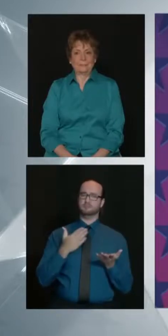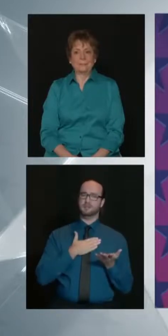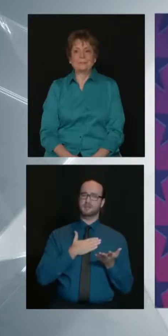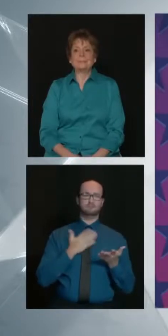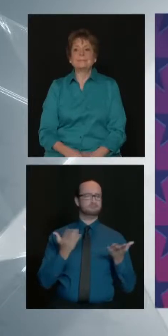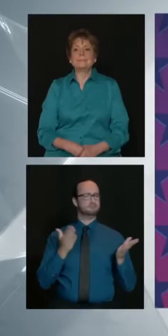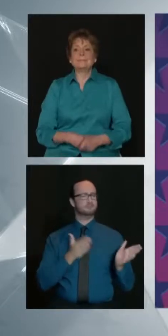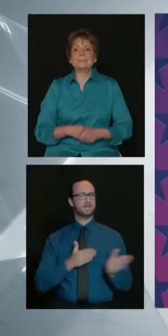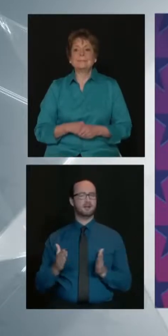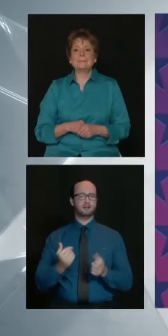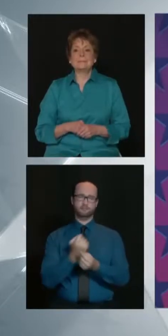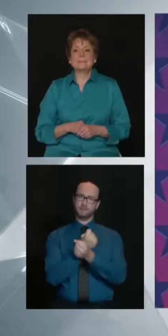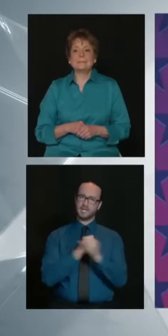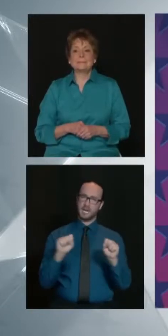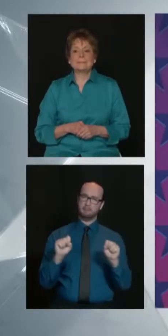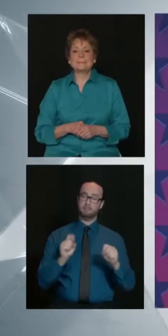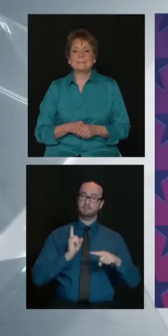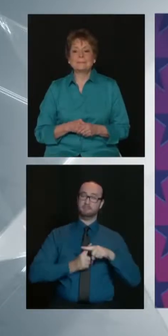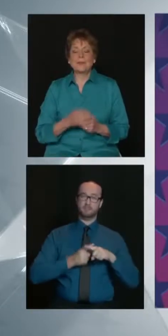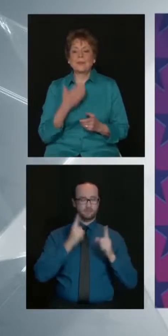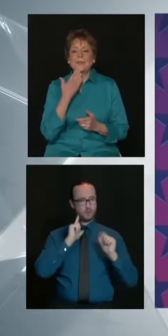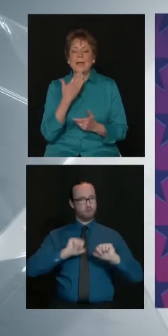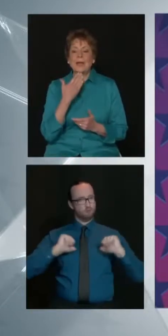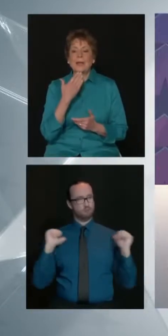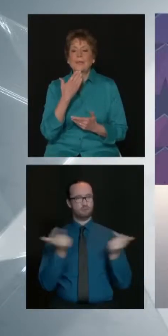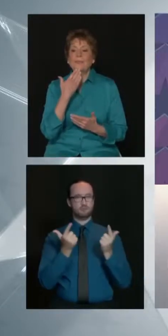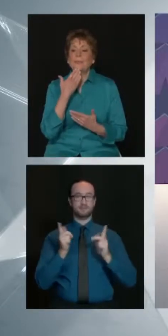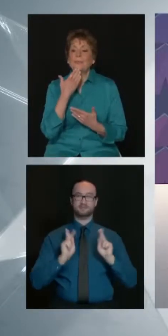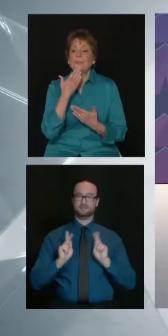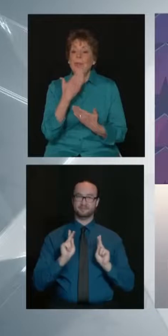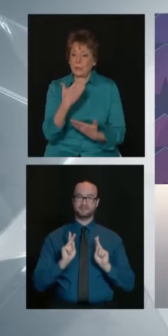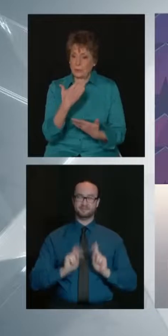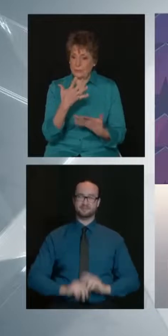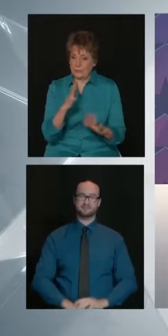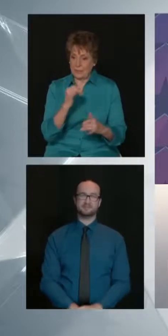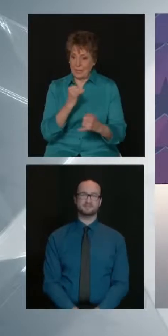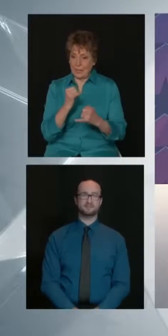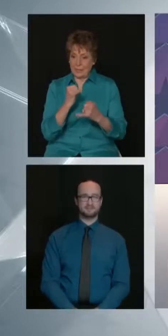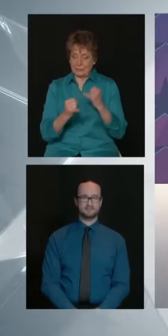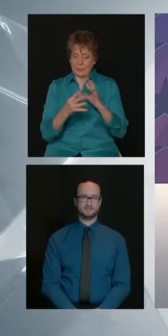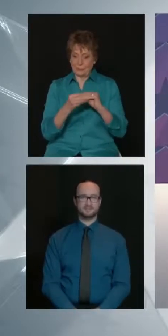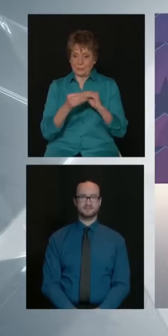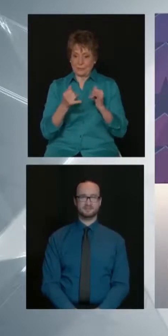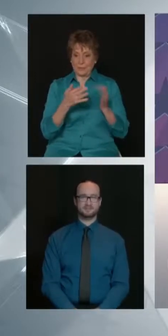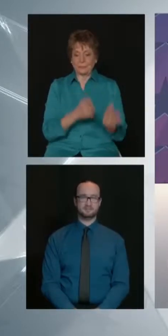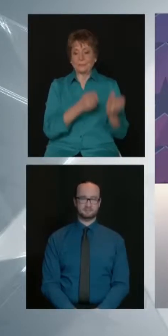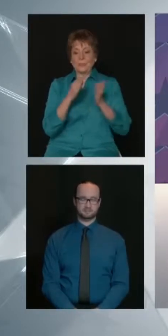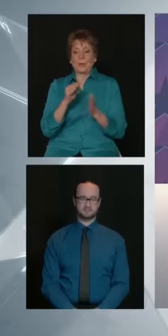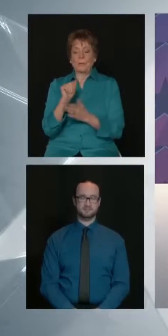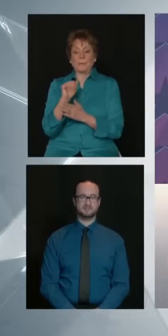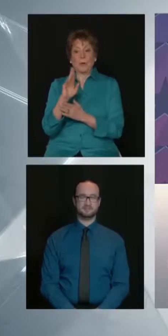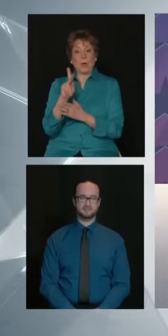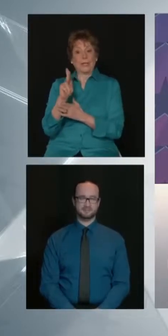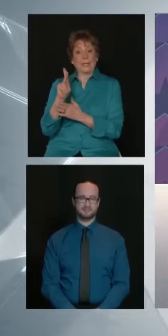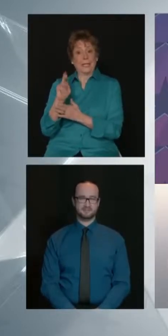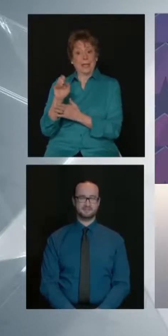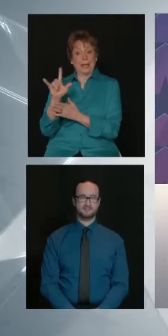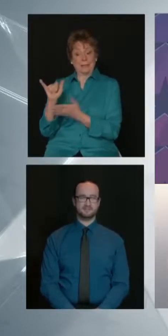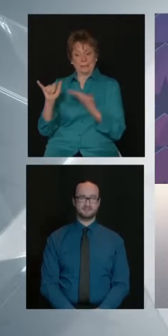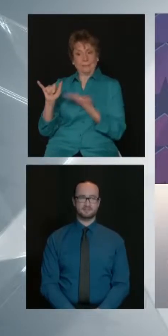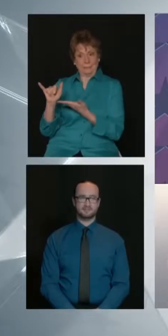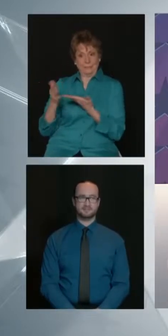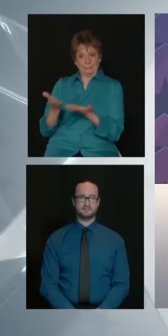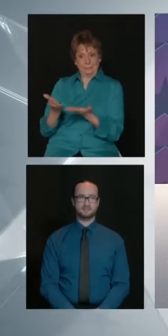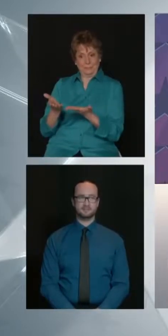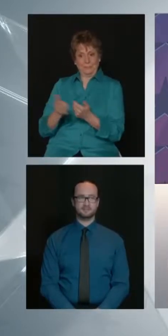our last opening statement, we hear from Marc Kelly. Ted, thank you. Blake and Marc, good to meet you both.